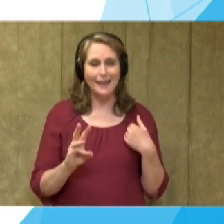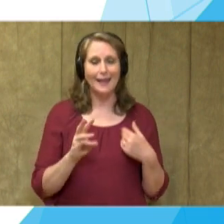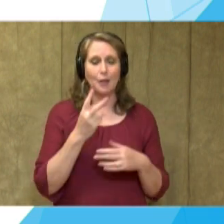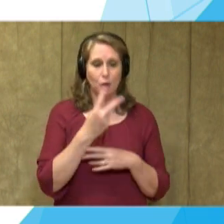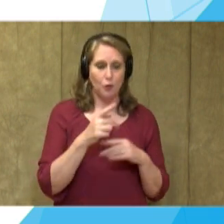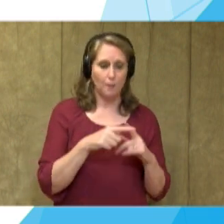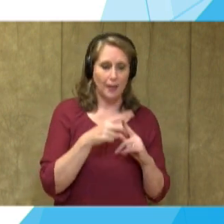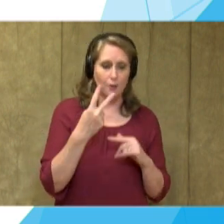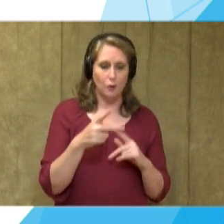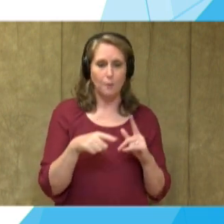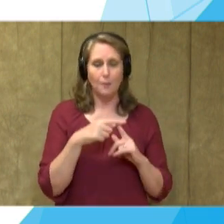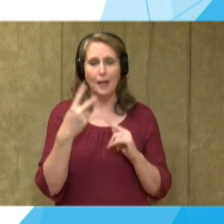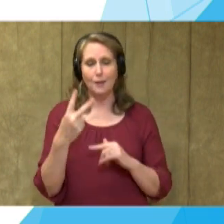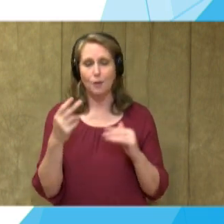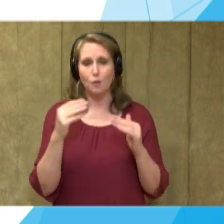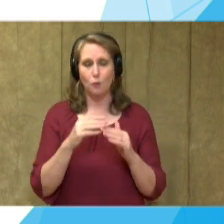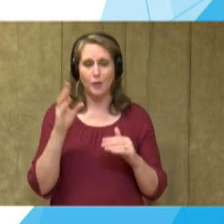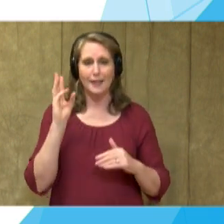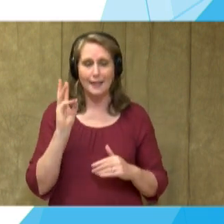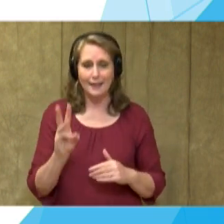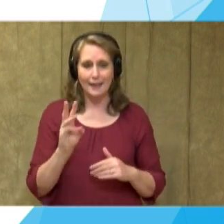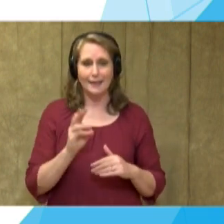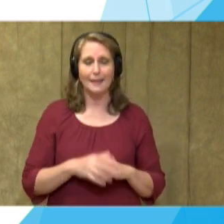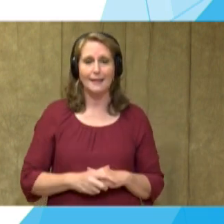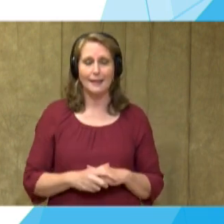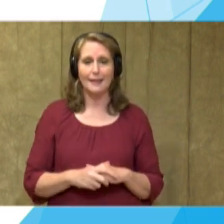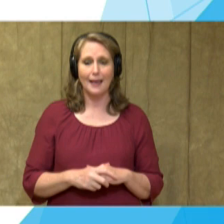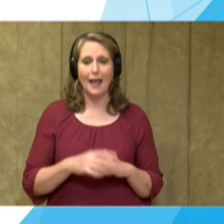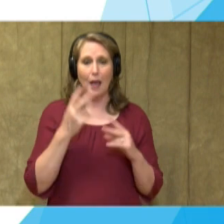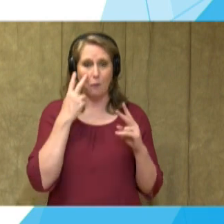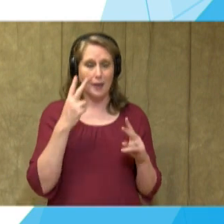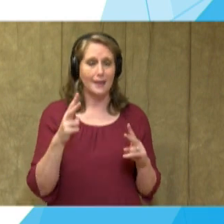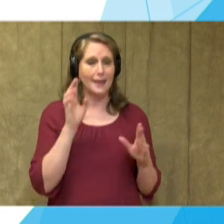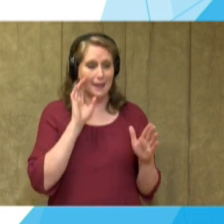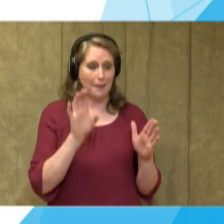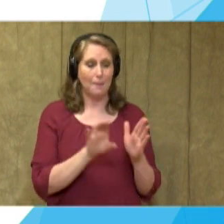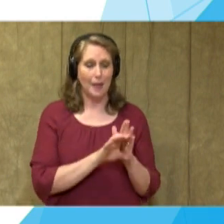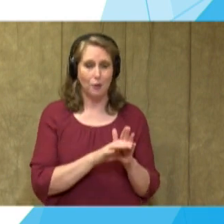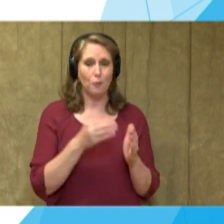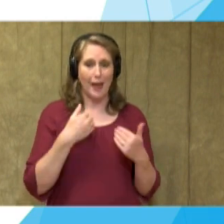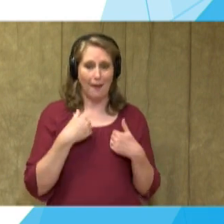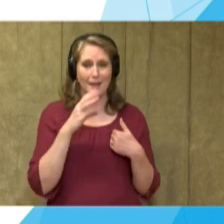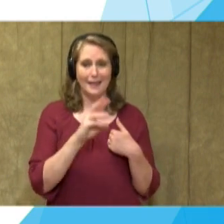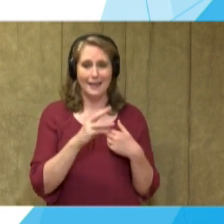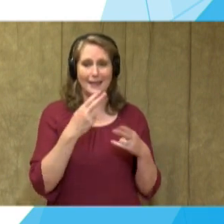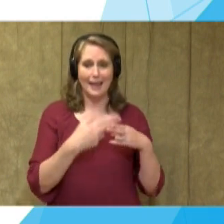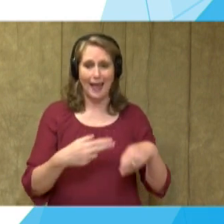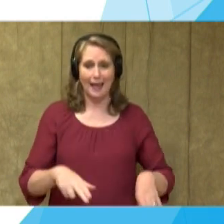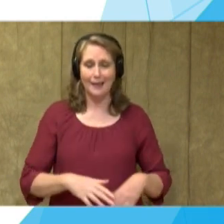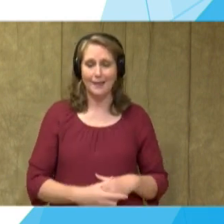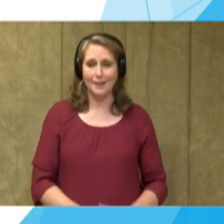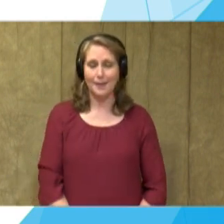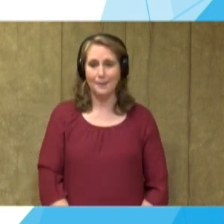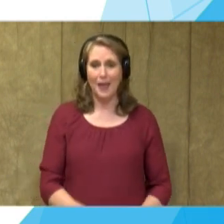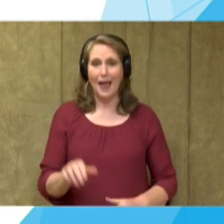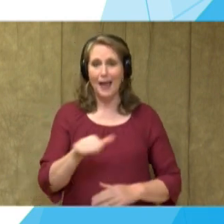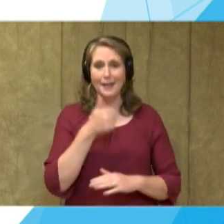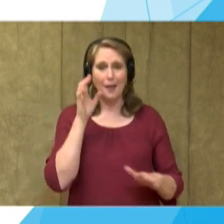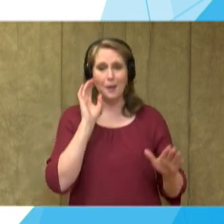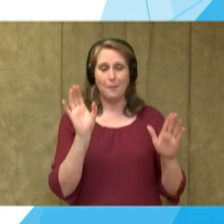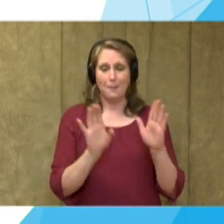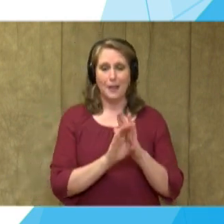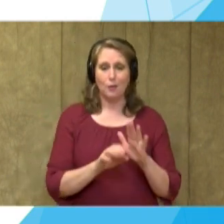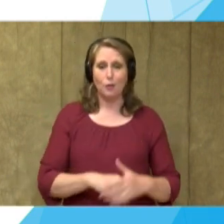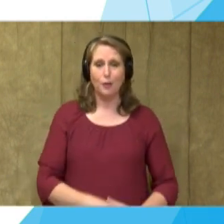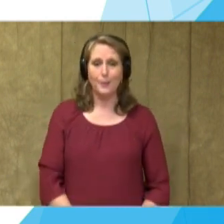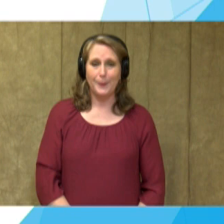2 plus 2 plus 2 equals 6. And we can see that we have 6 eggs. All right, here's another picture